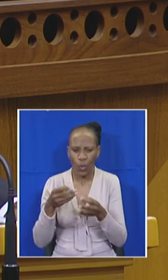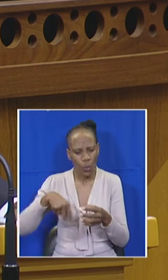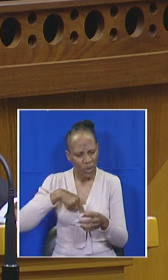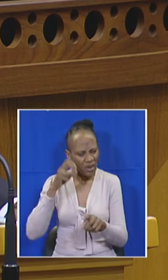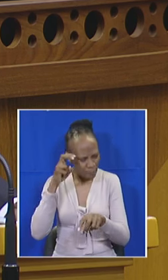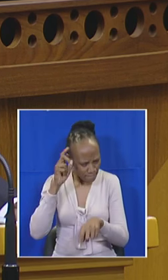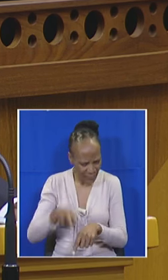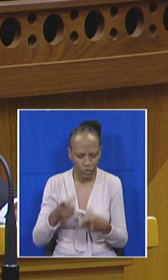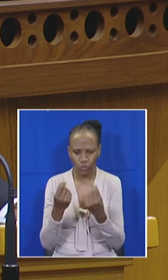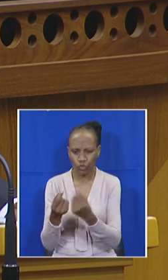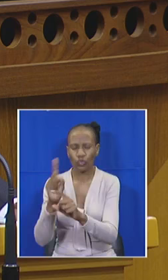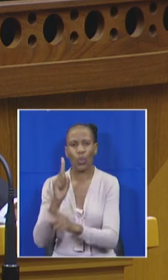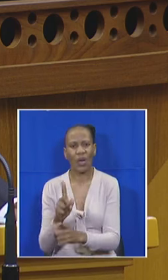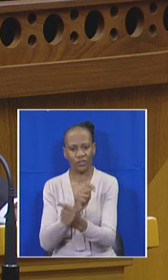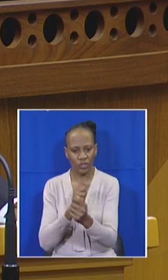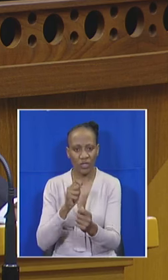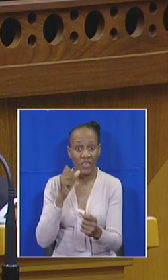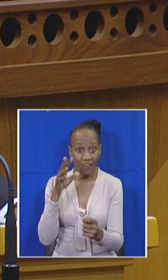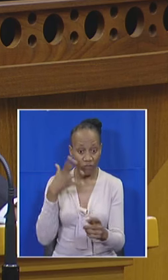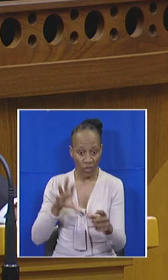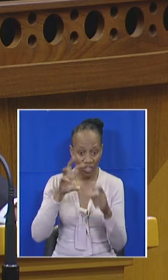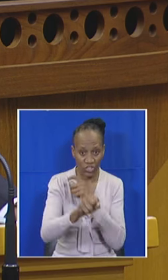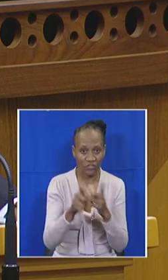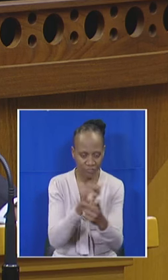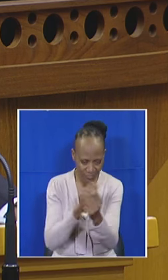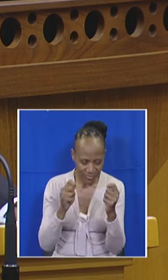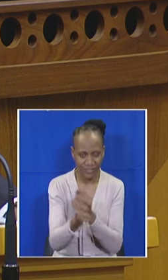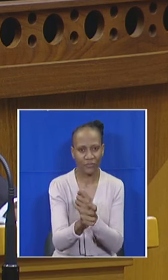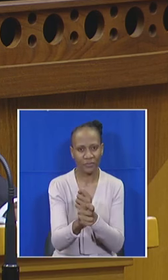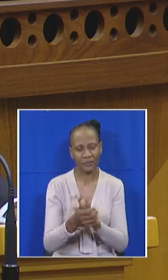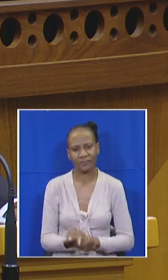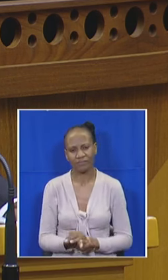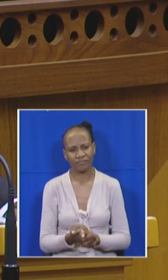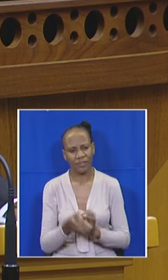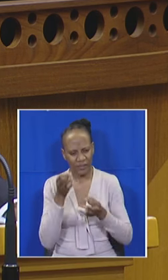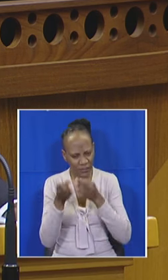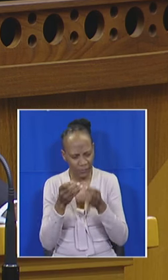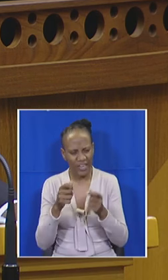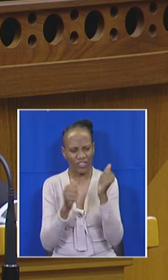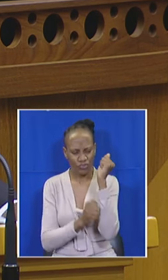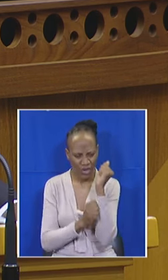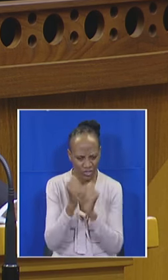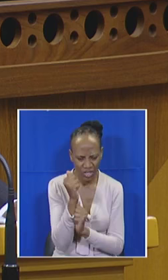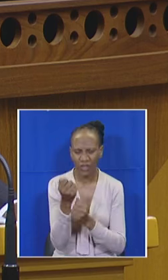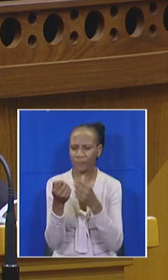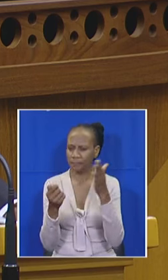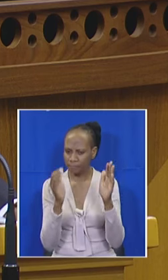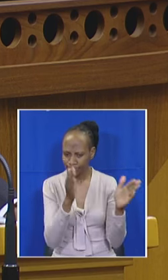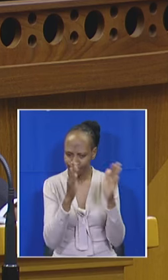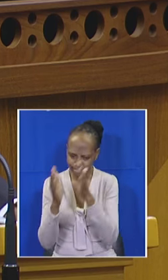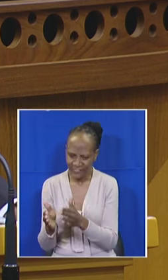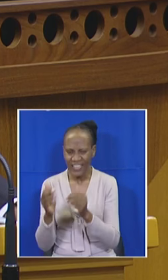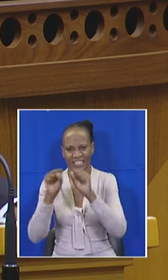transformed as per our definition: the structure, systems,